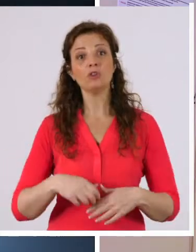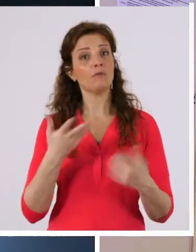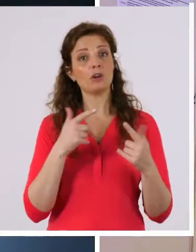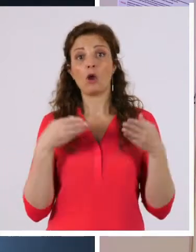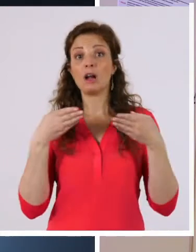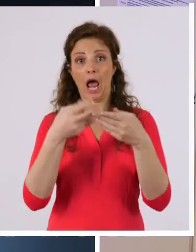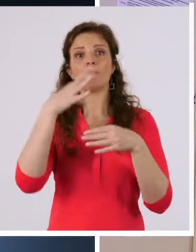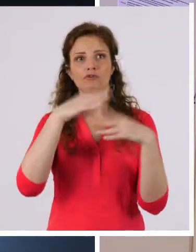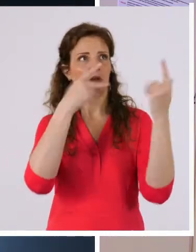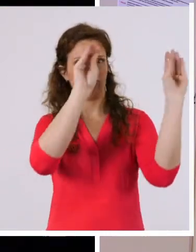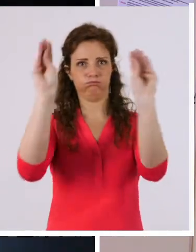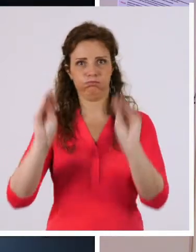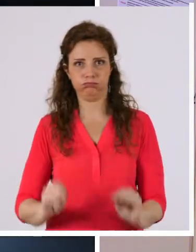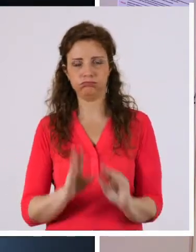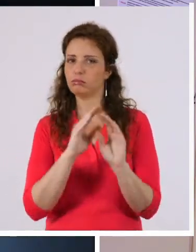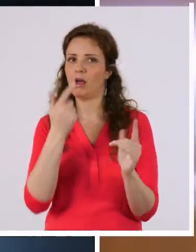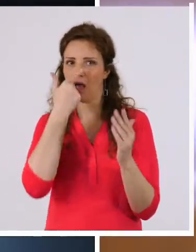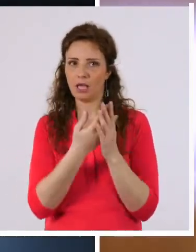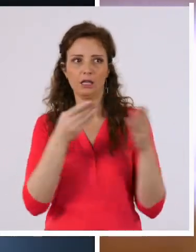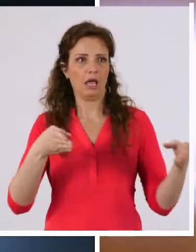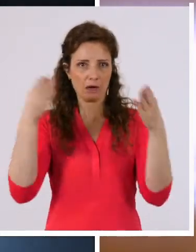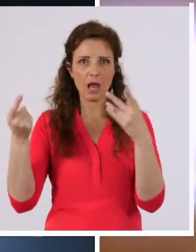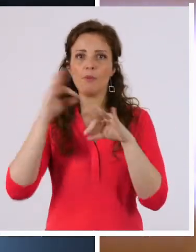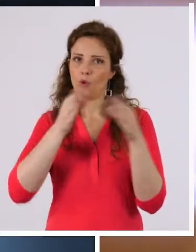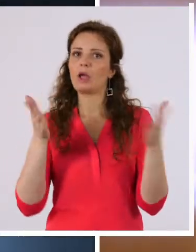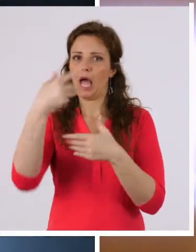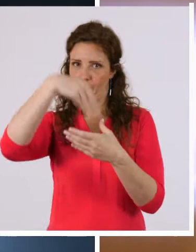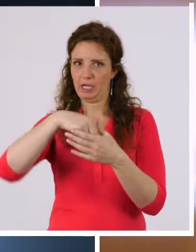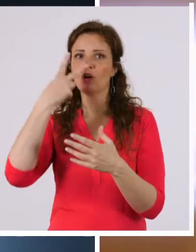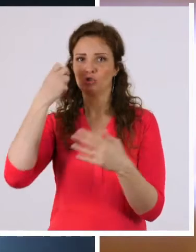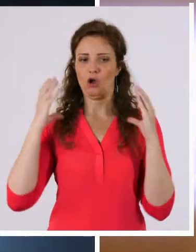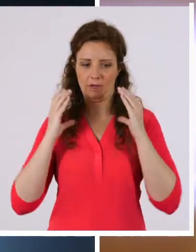meeting points of the ship, muster stations, and in the cabins.